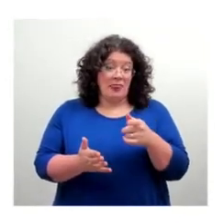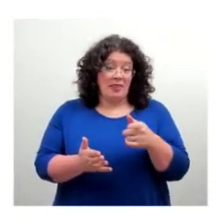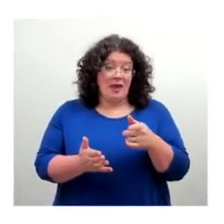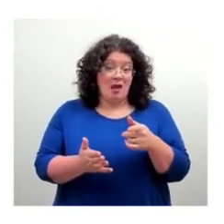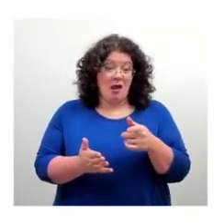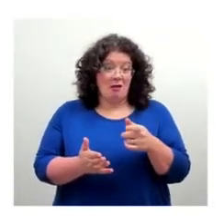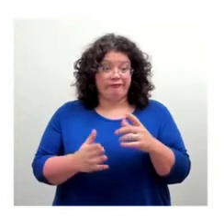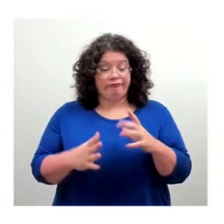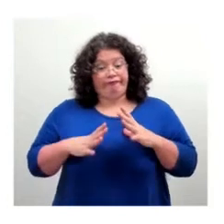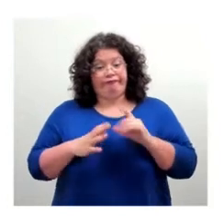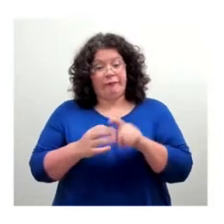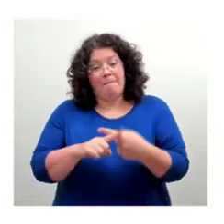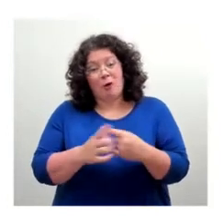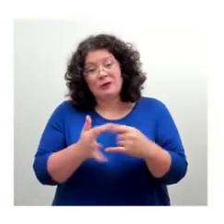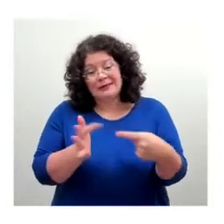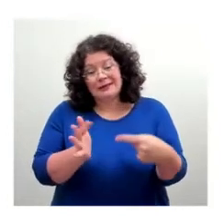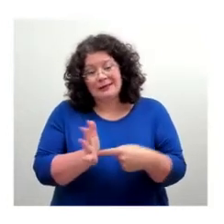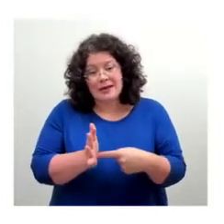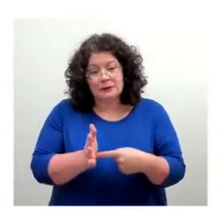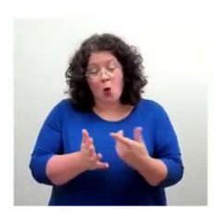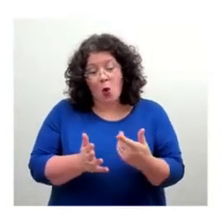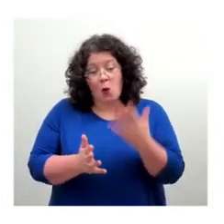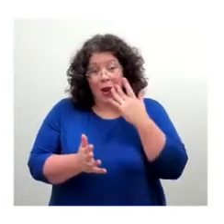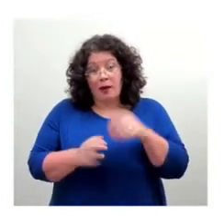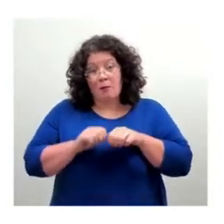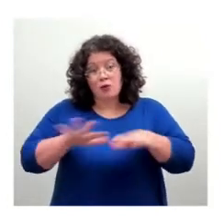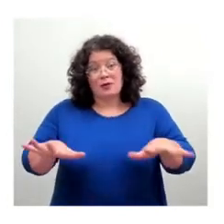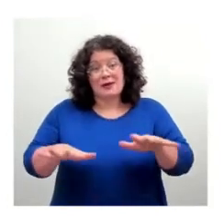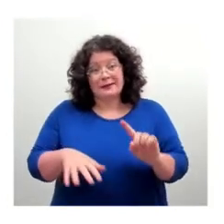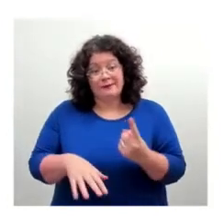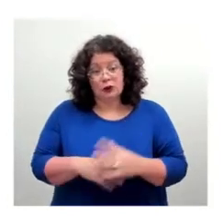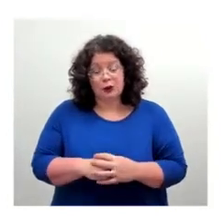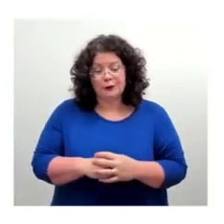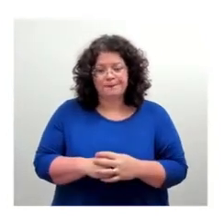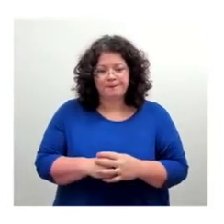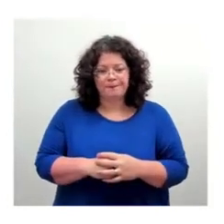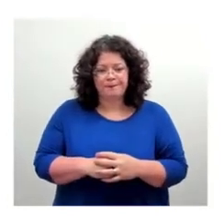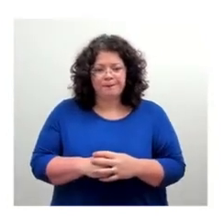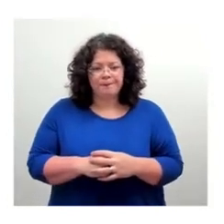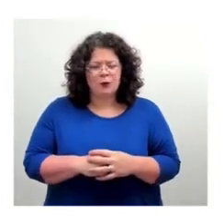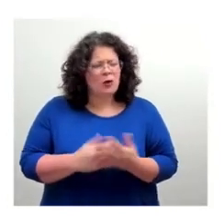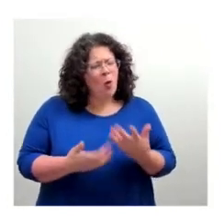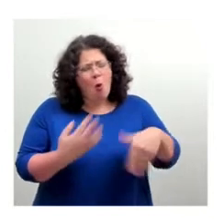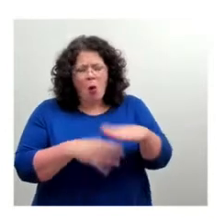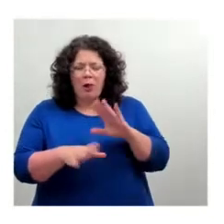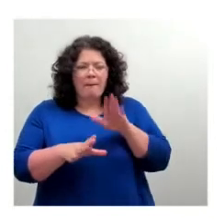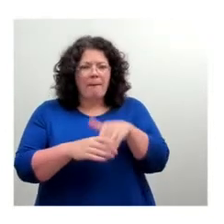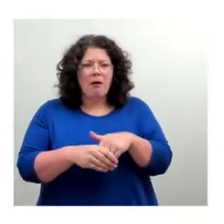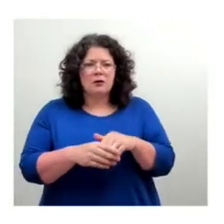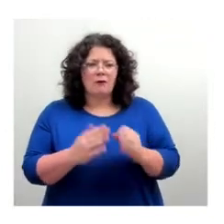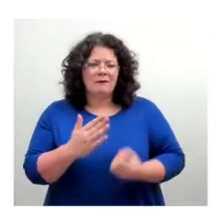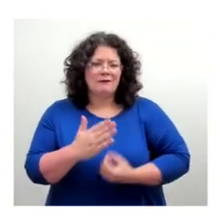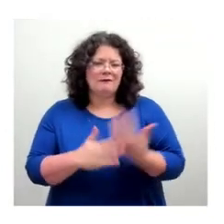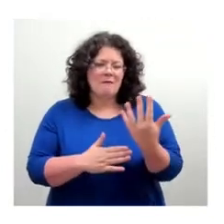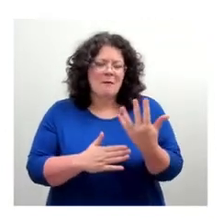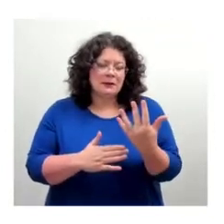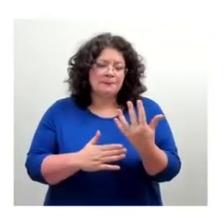of the development. And looking forward, over the next year, that user journey, we hope to get